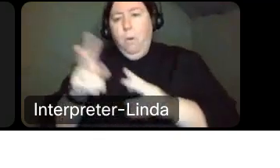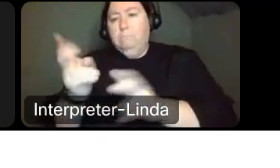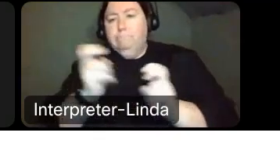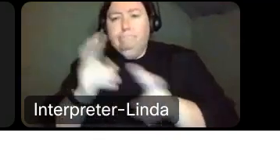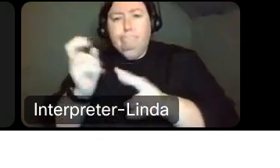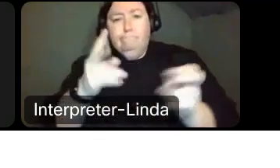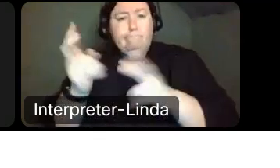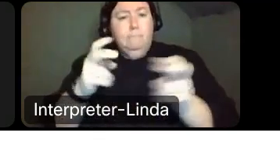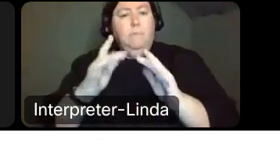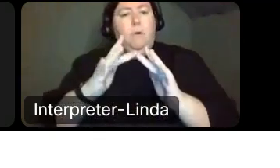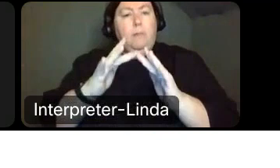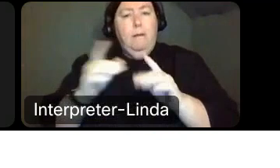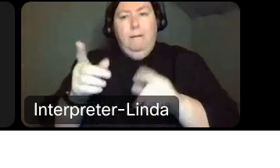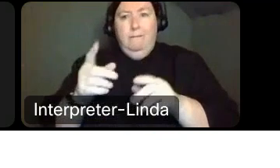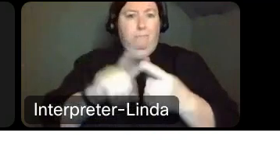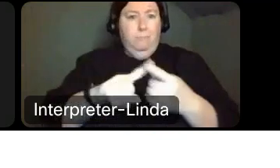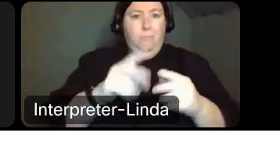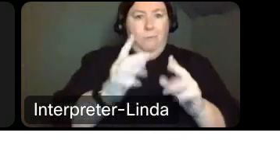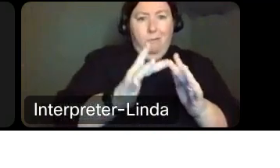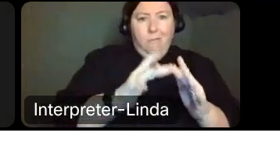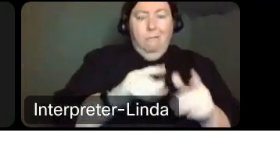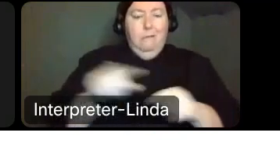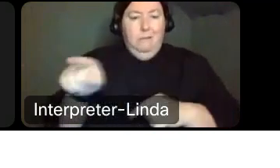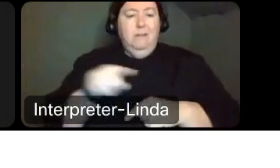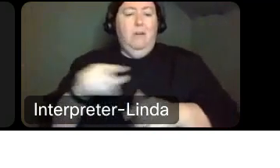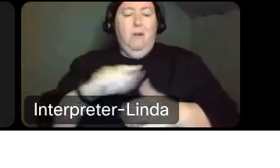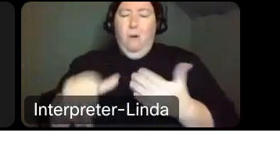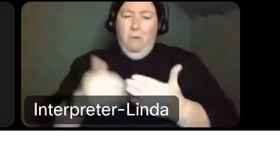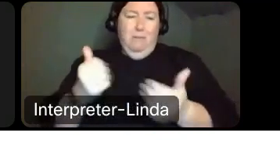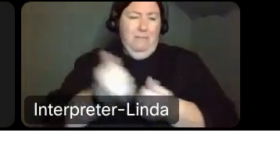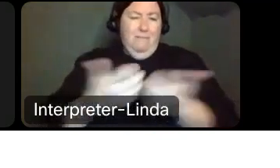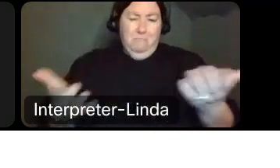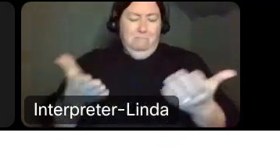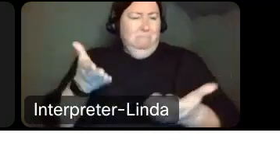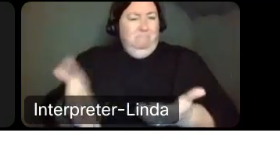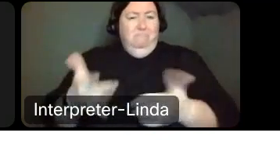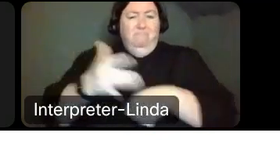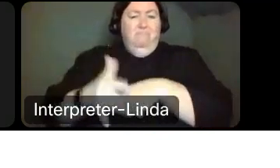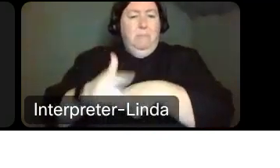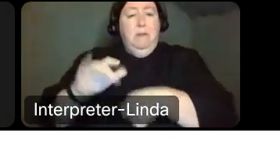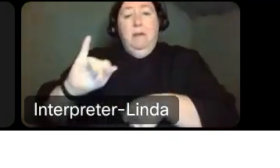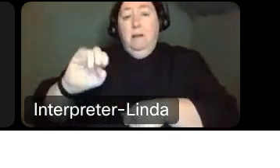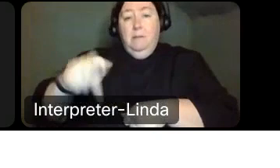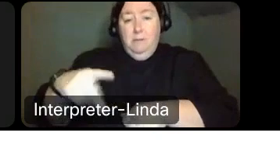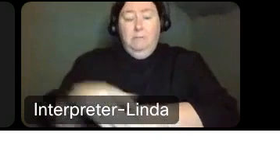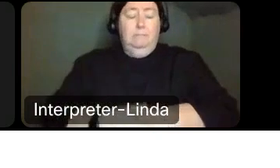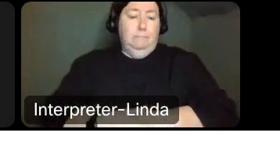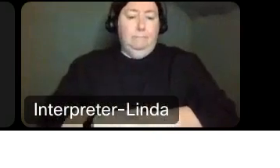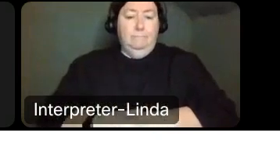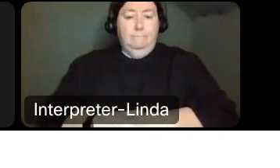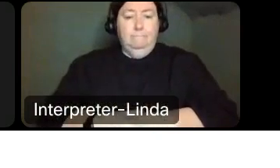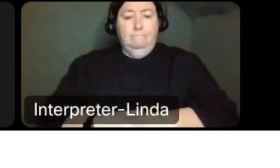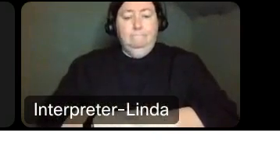related services they may have, all of which are available in the IEP. So have that information available.